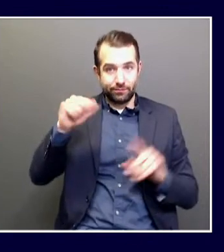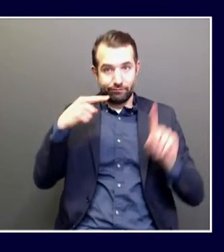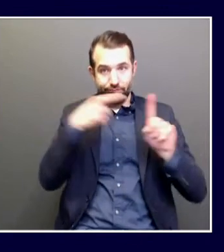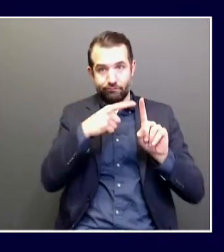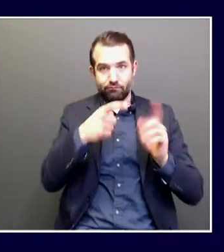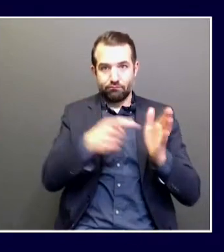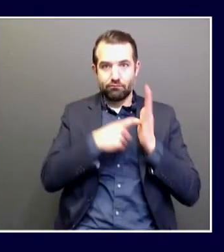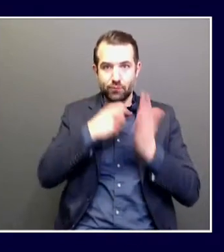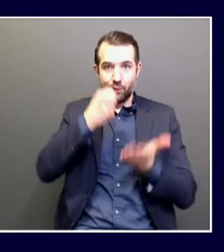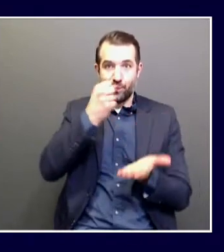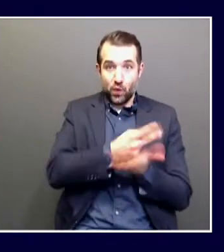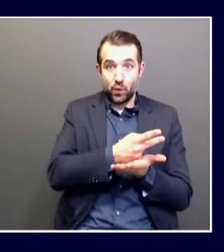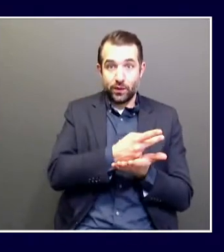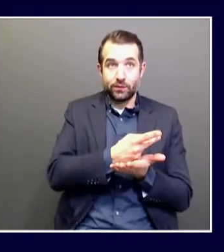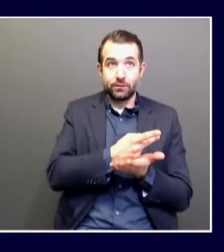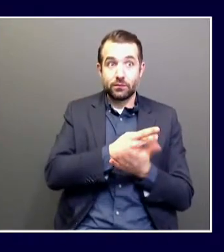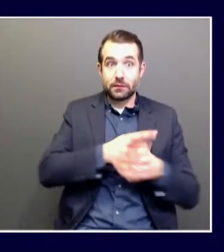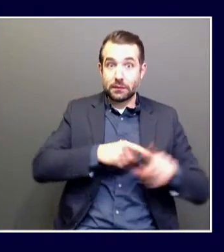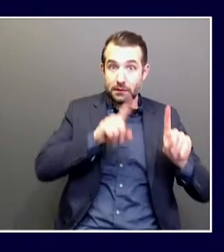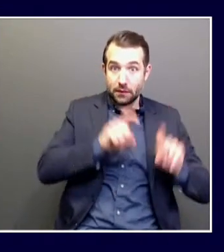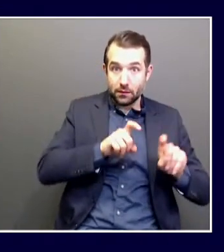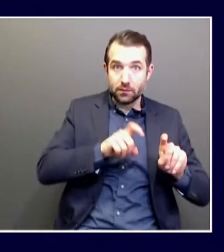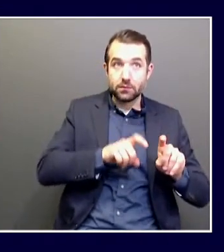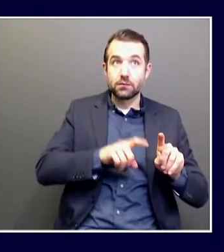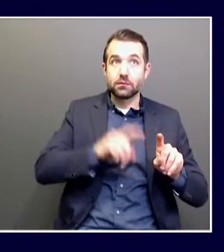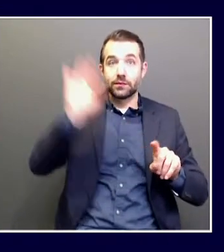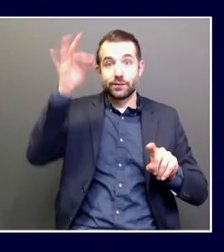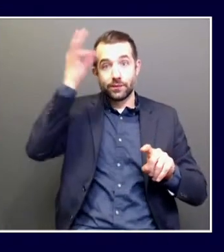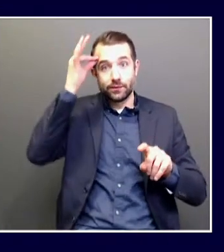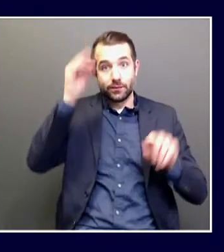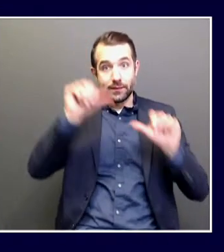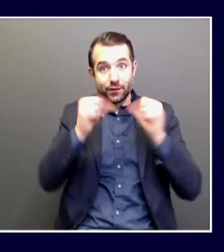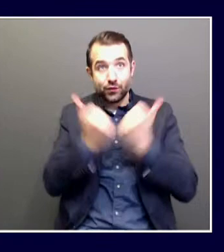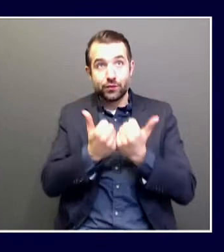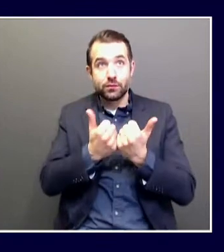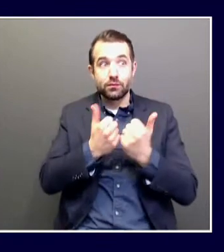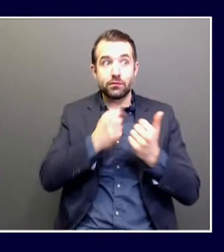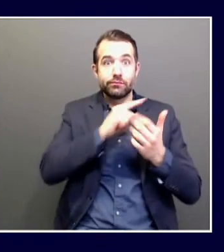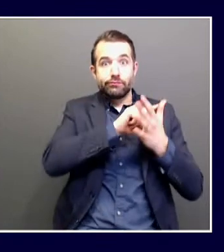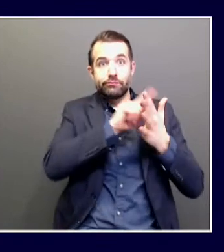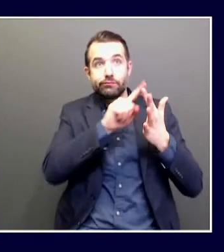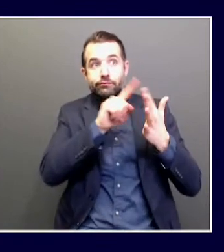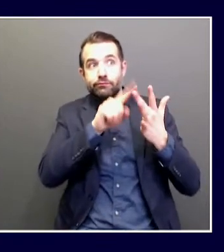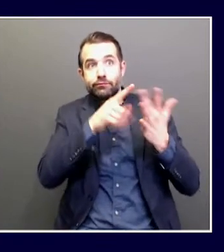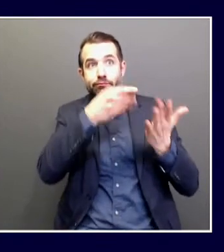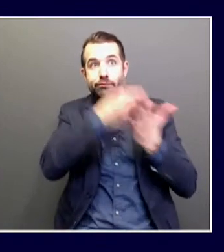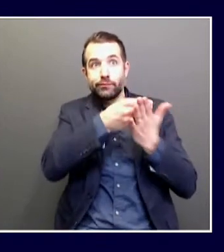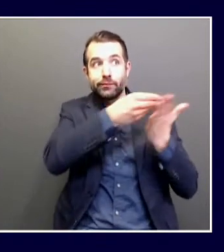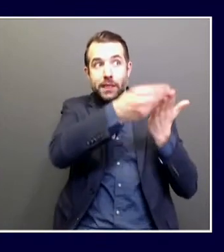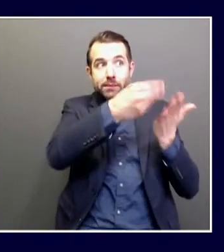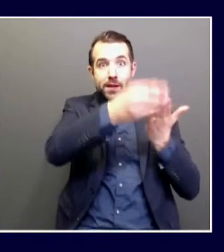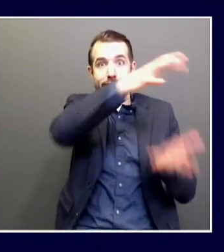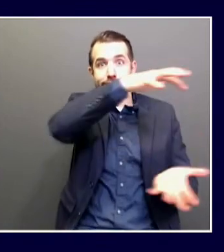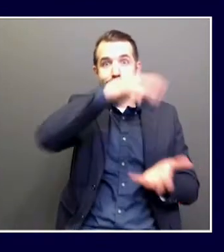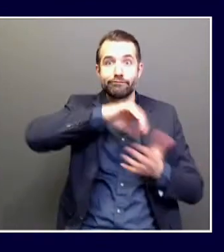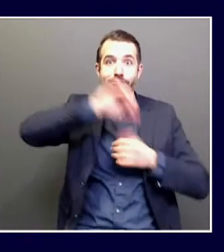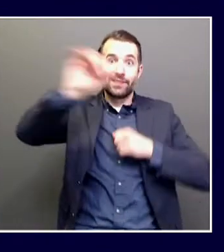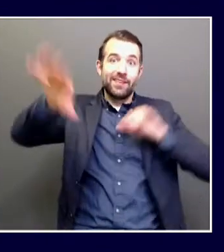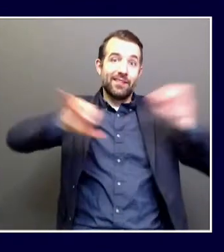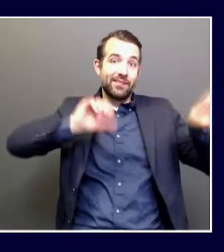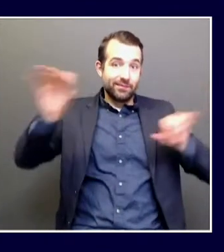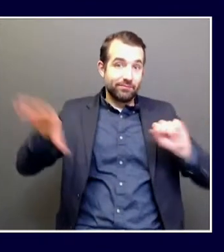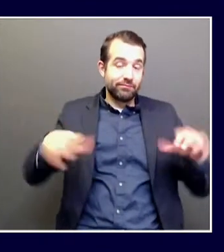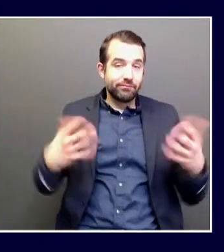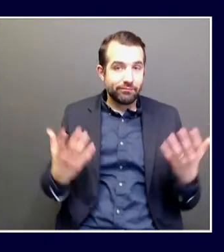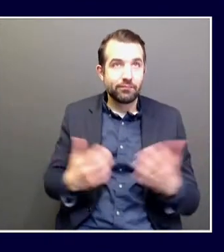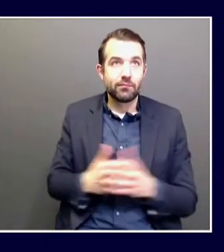tests, other federal agencies being responsible for much of the distribution, as you heard me mention earlier, the Biden administration's